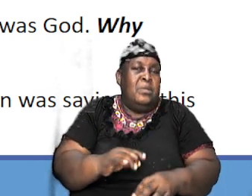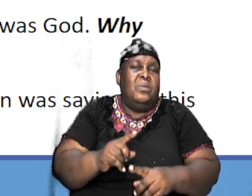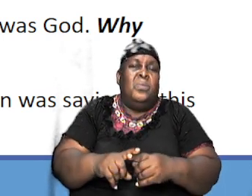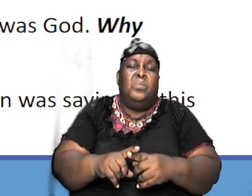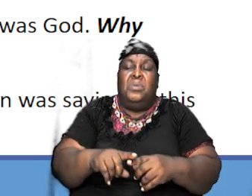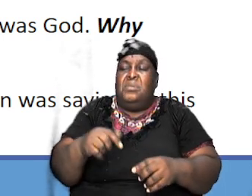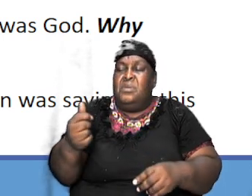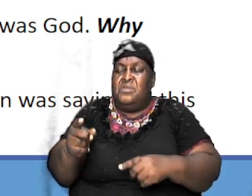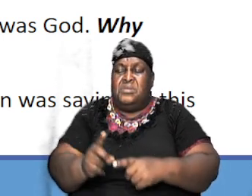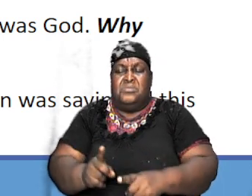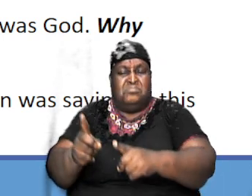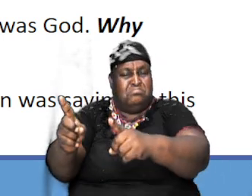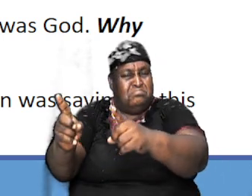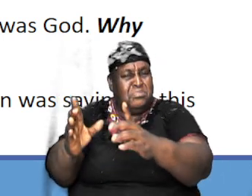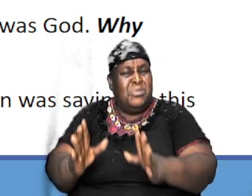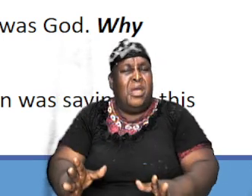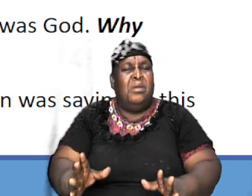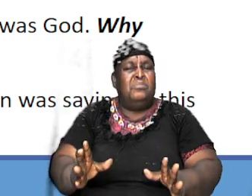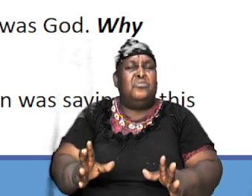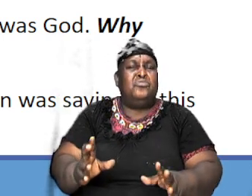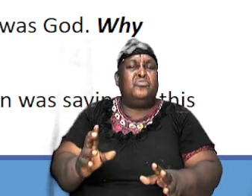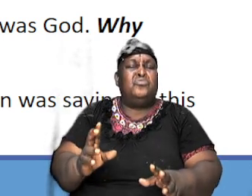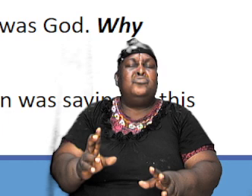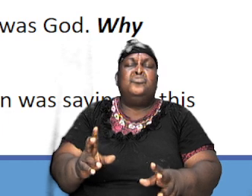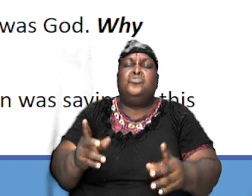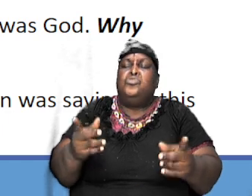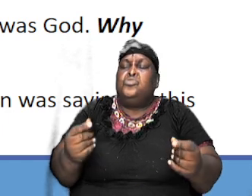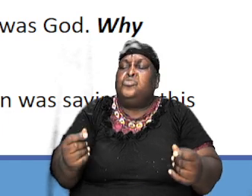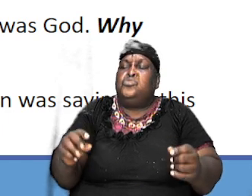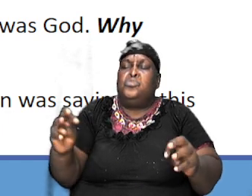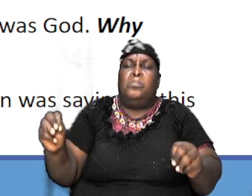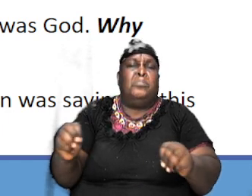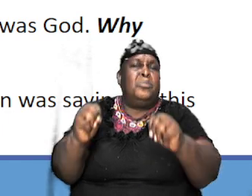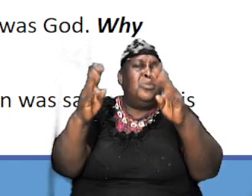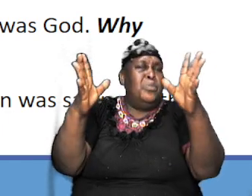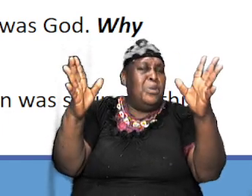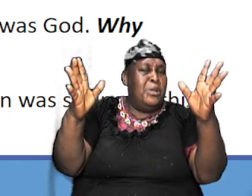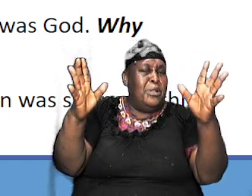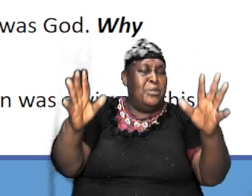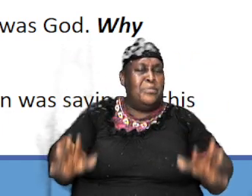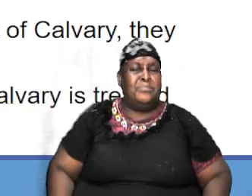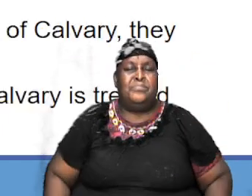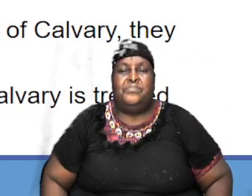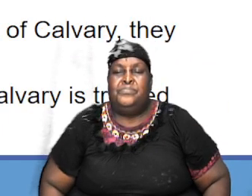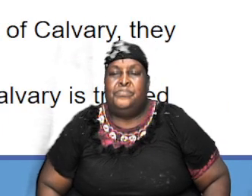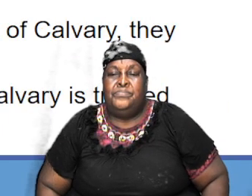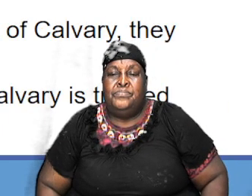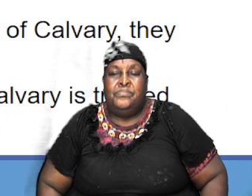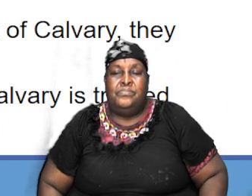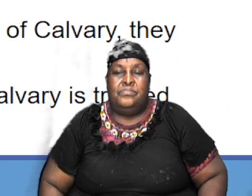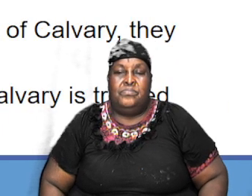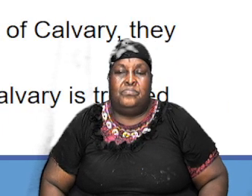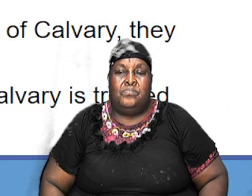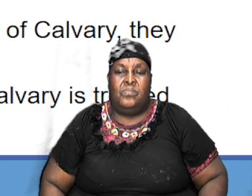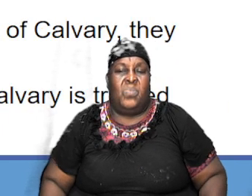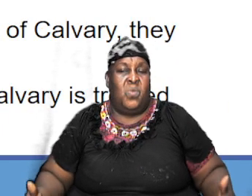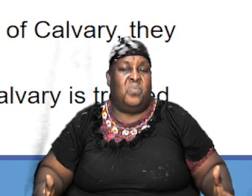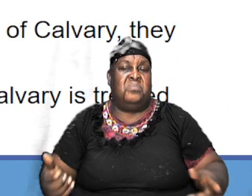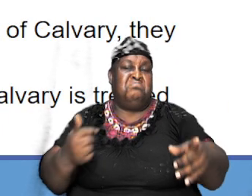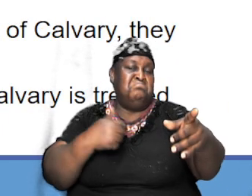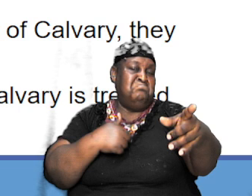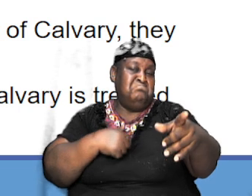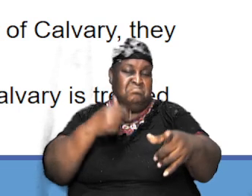folks did miracles? How do you explain that? All right, let us look at what I believe.